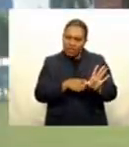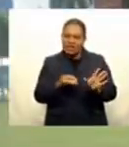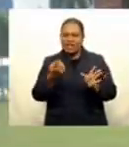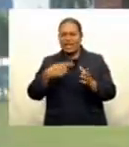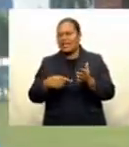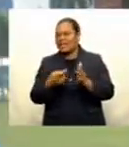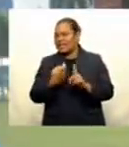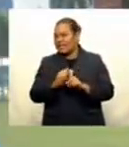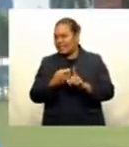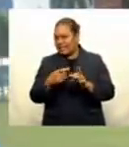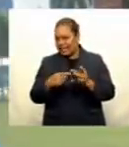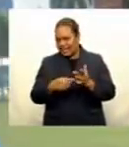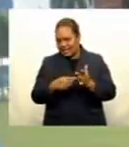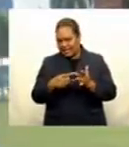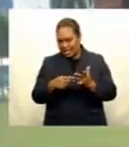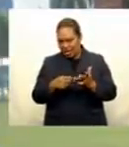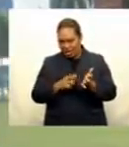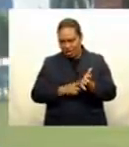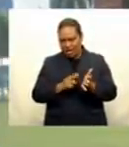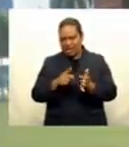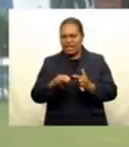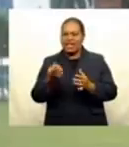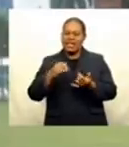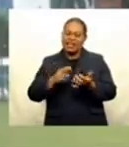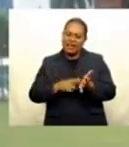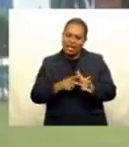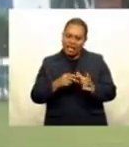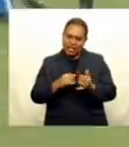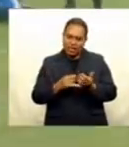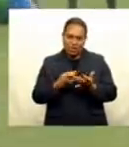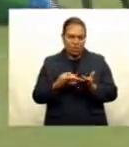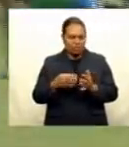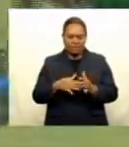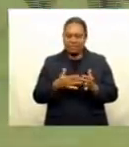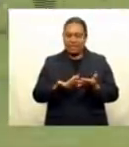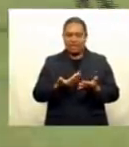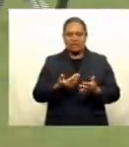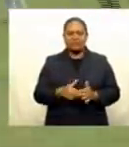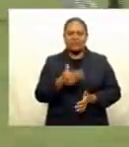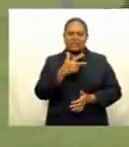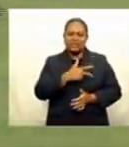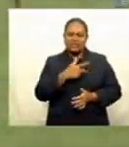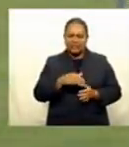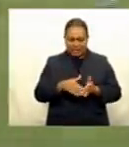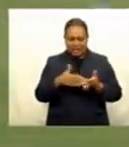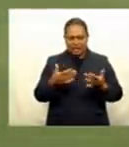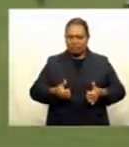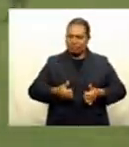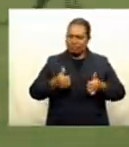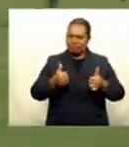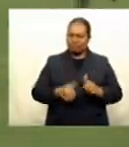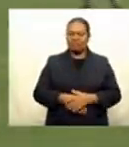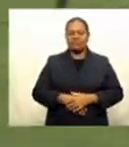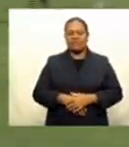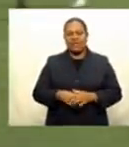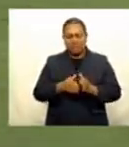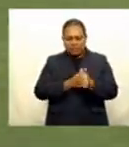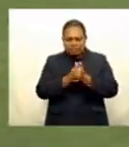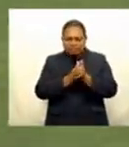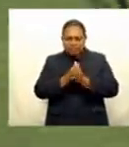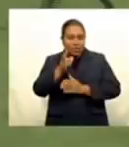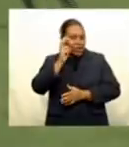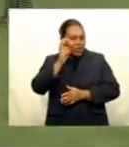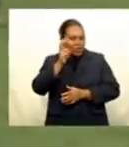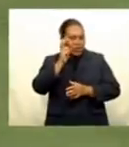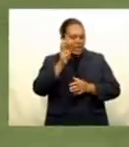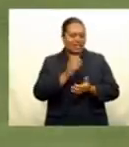Talinga, Alessio Nanduba and Nasoko. After fully recovering from injury, Beba says he has been working hard through training sessions and is where